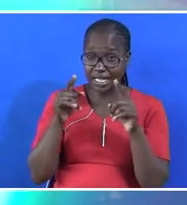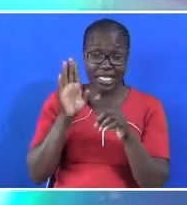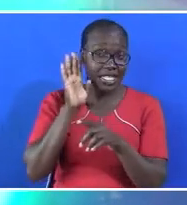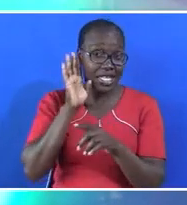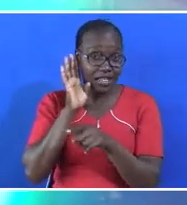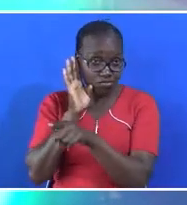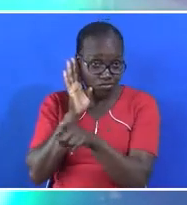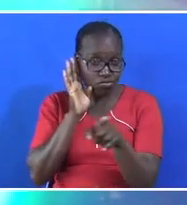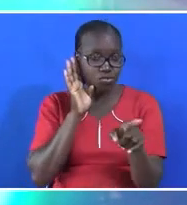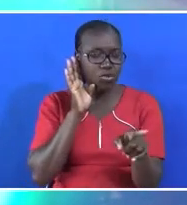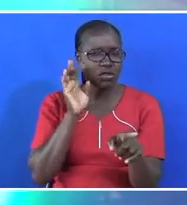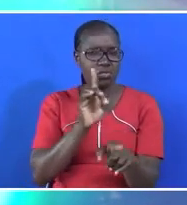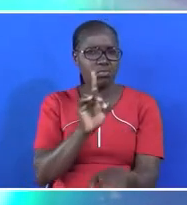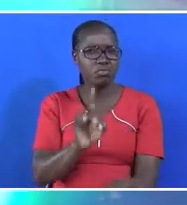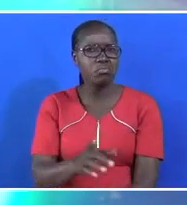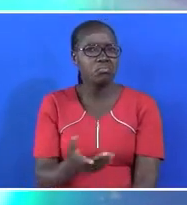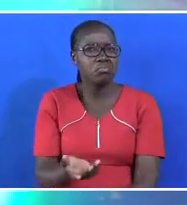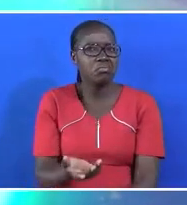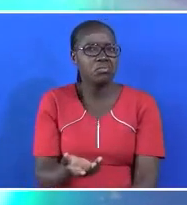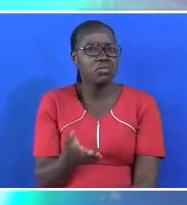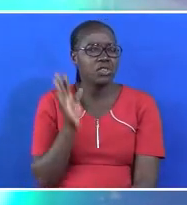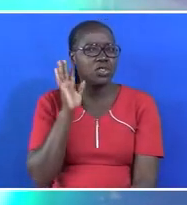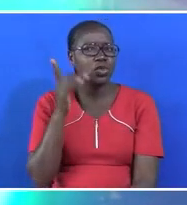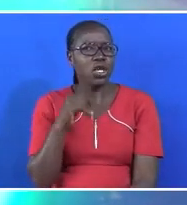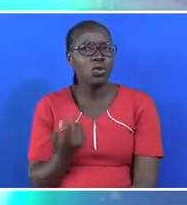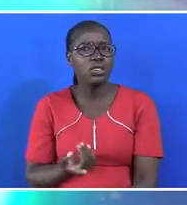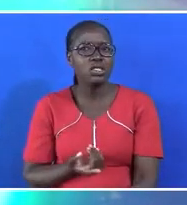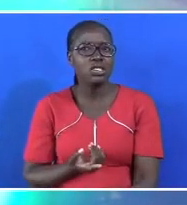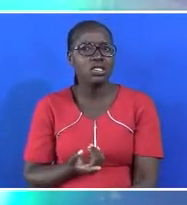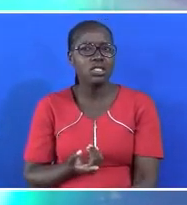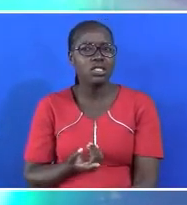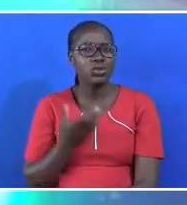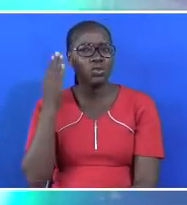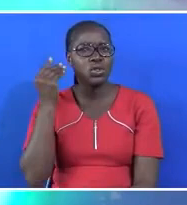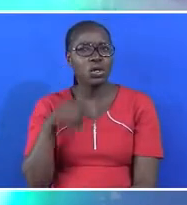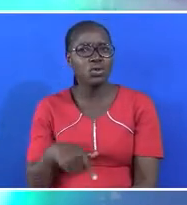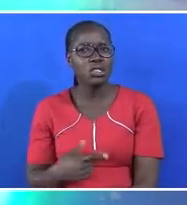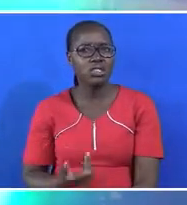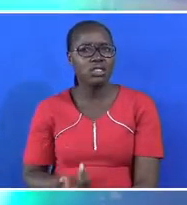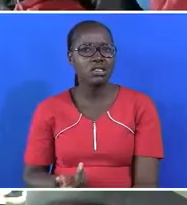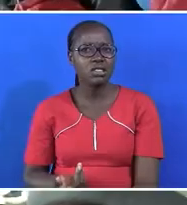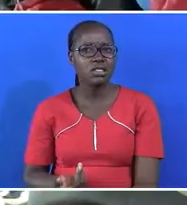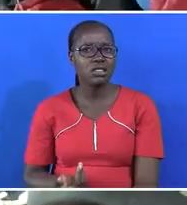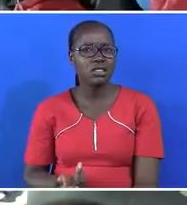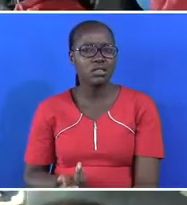hearing? What have you heard? What have you heard?